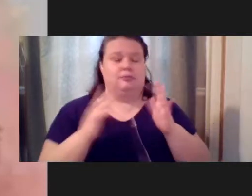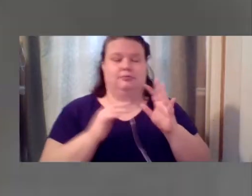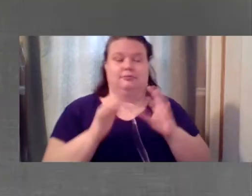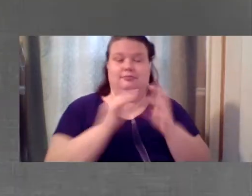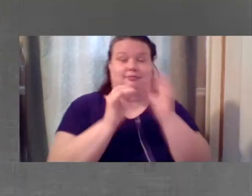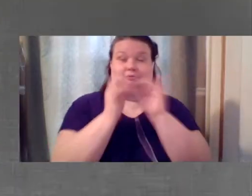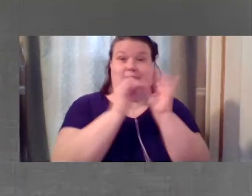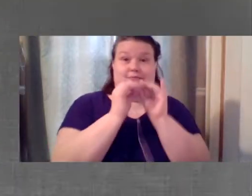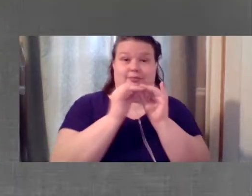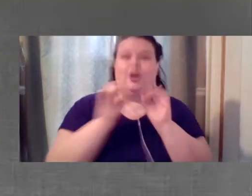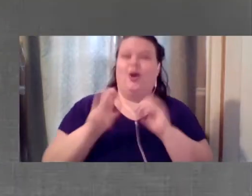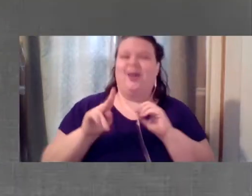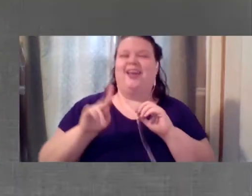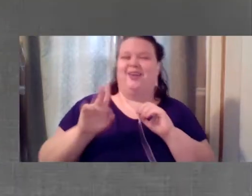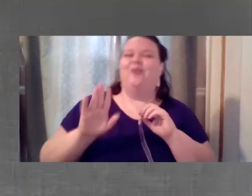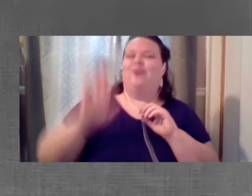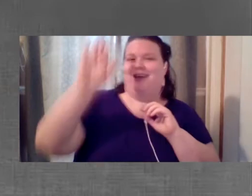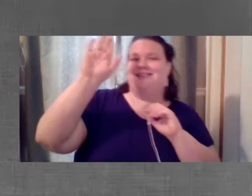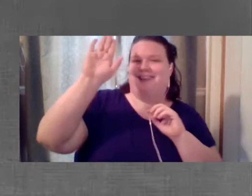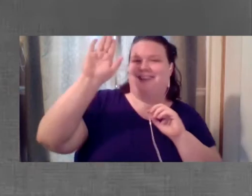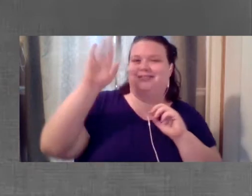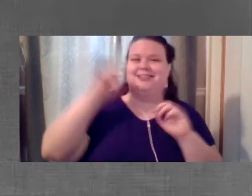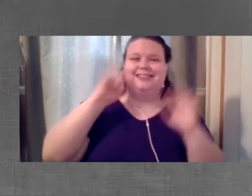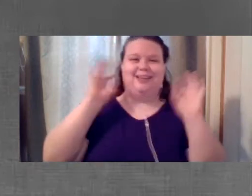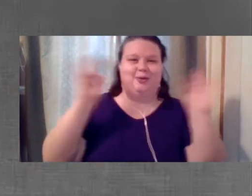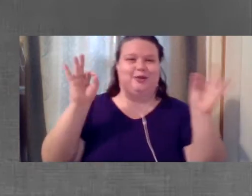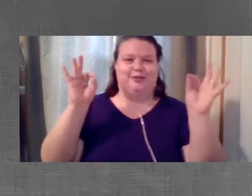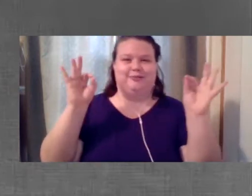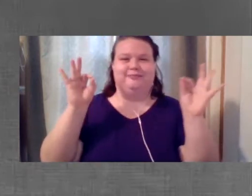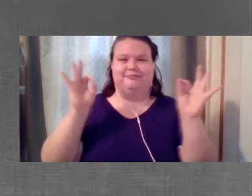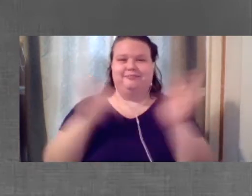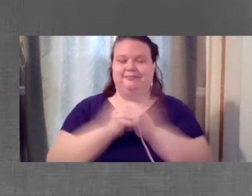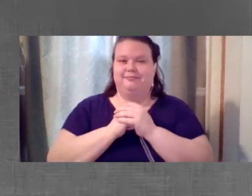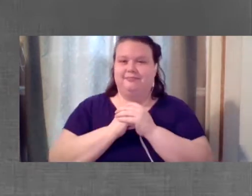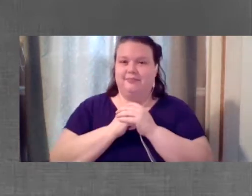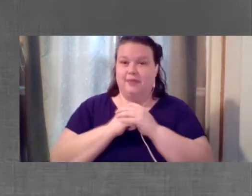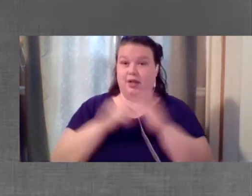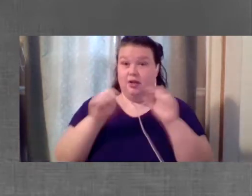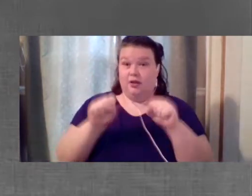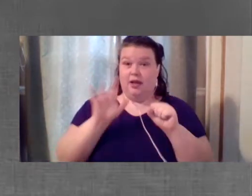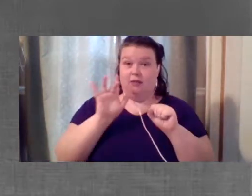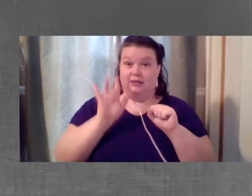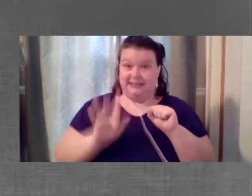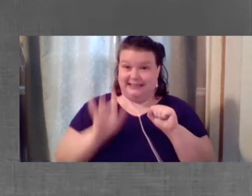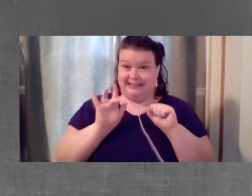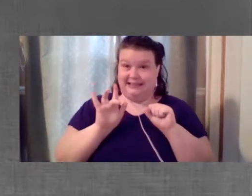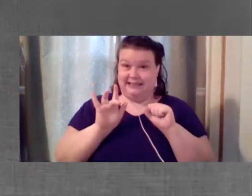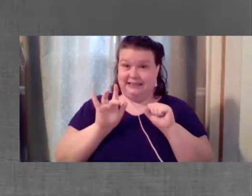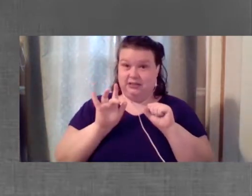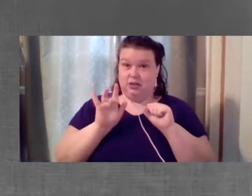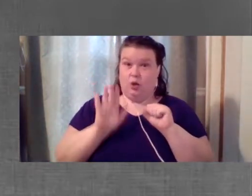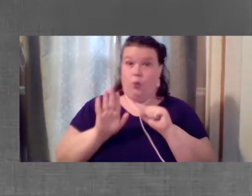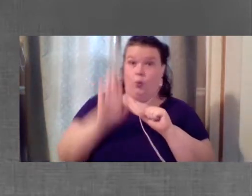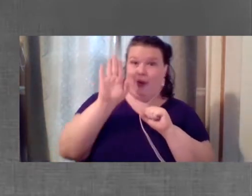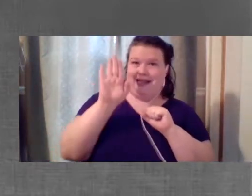Okay. Raise hands. That sounds good. I will. Um, so you can use the raise hand reaction. It's kind of like a clapping